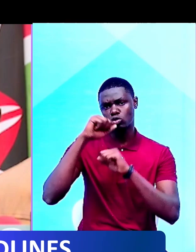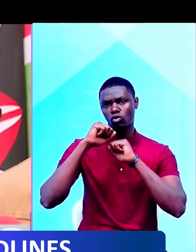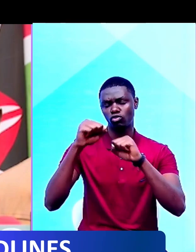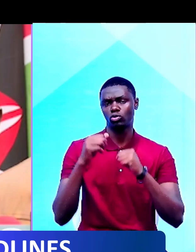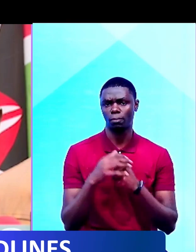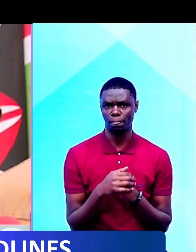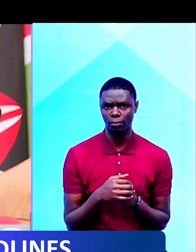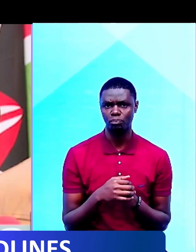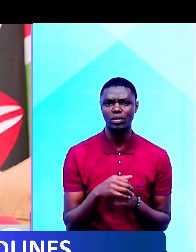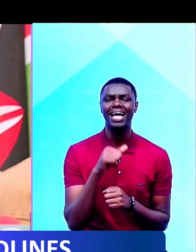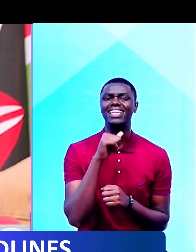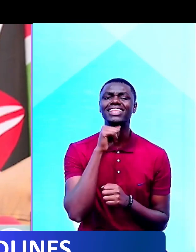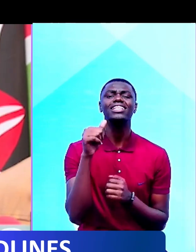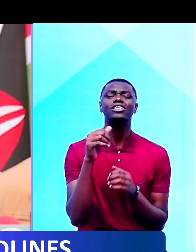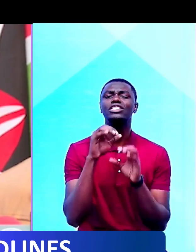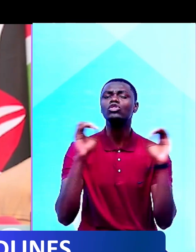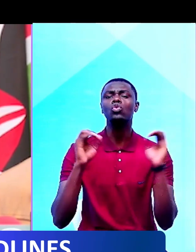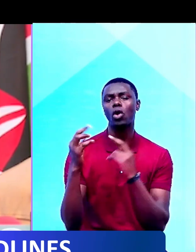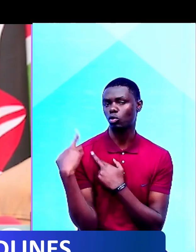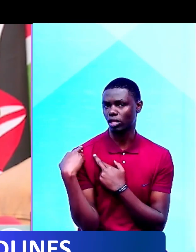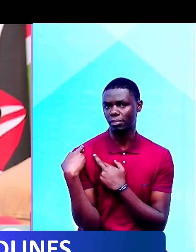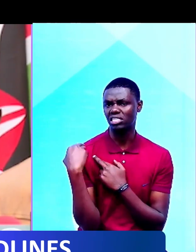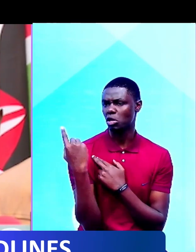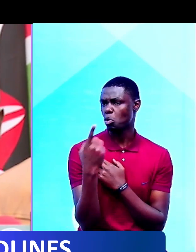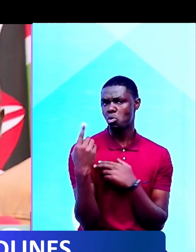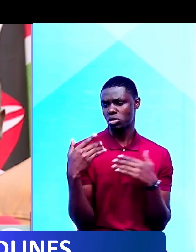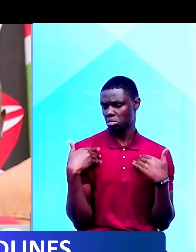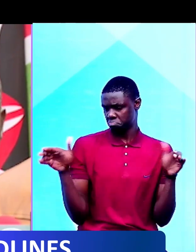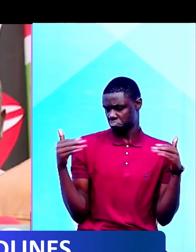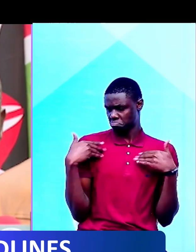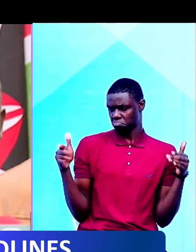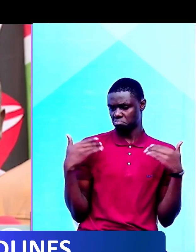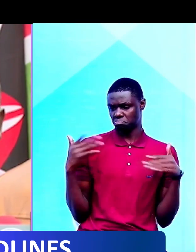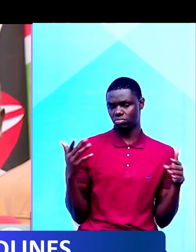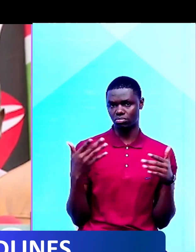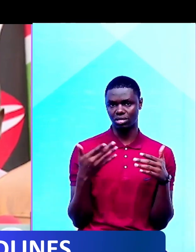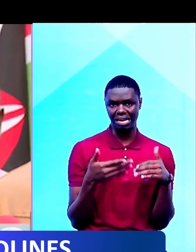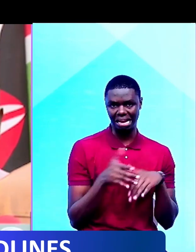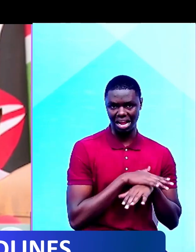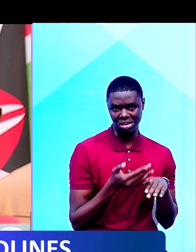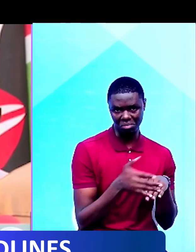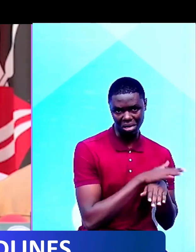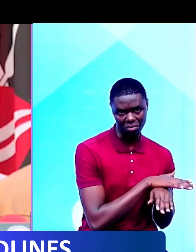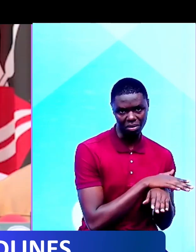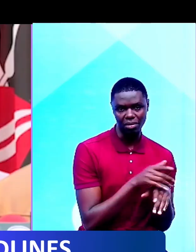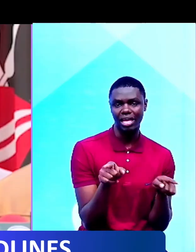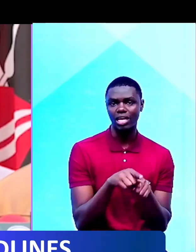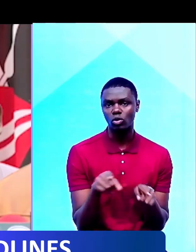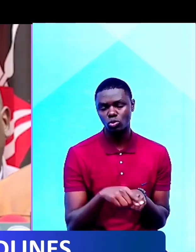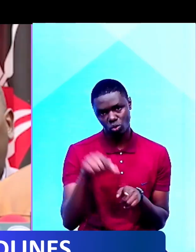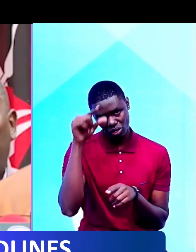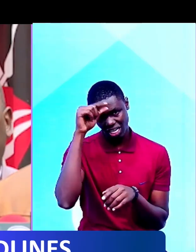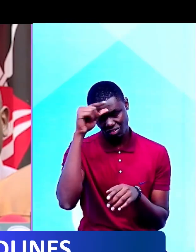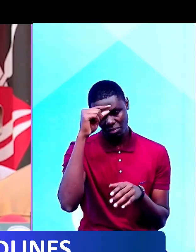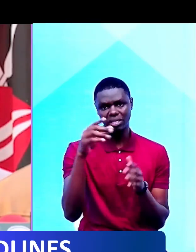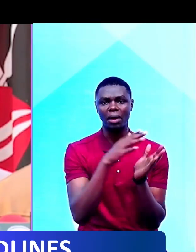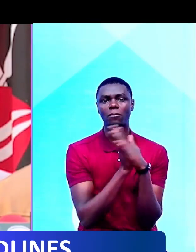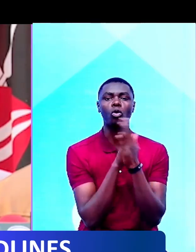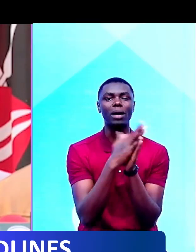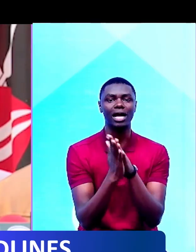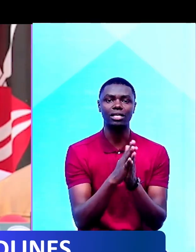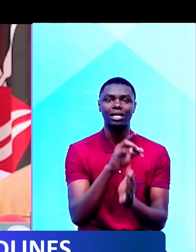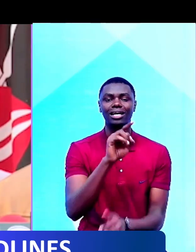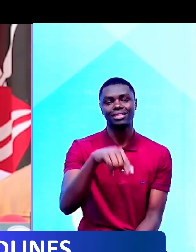no accountability, only denials, cover-ups, and state propaganda. This regime is now